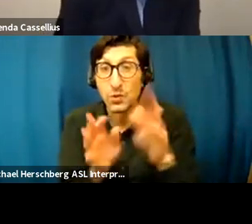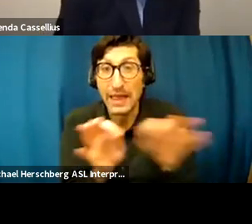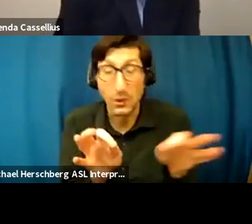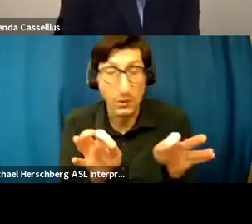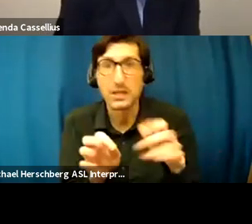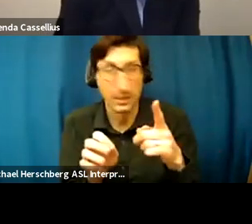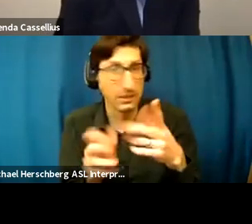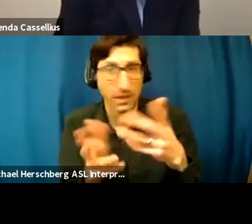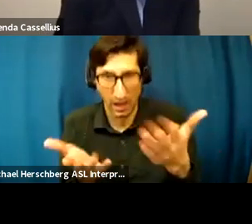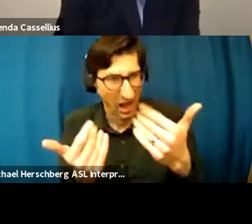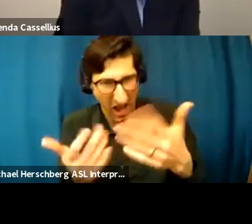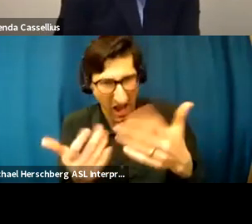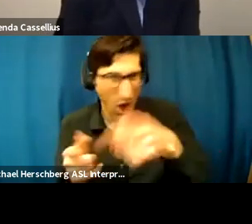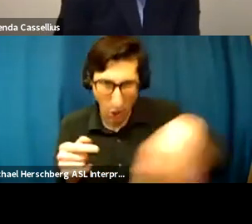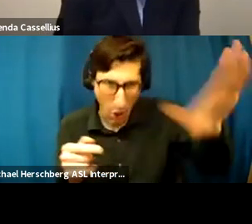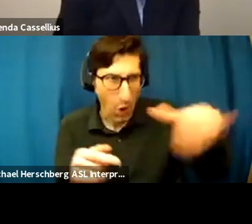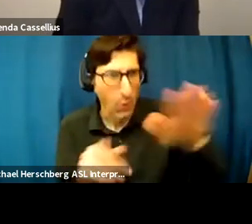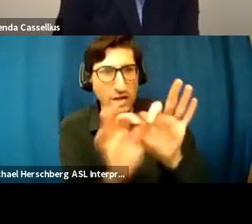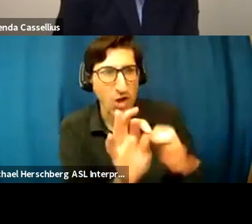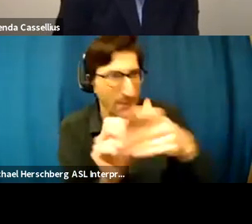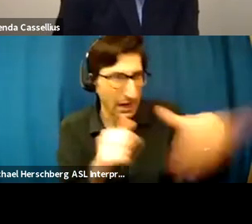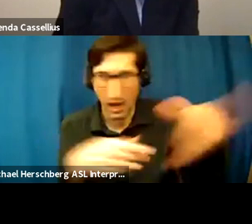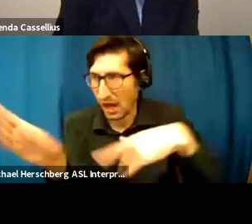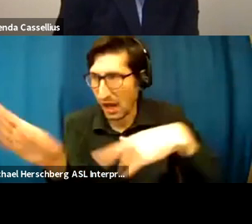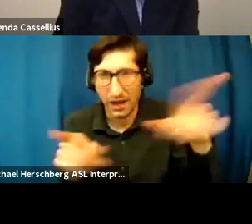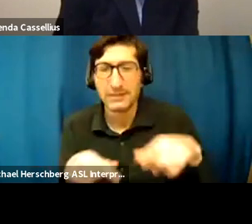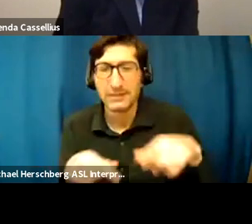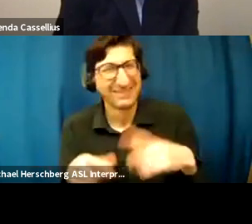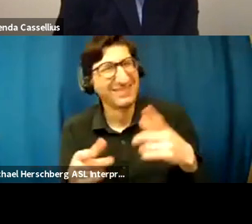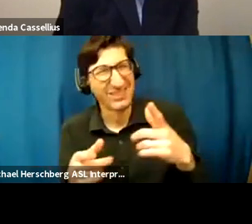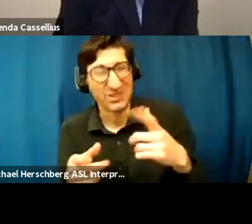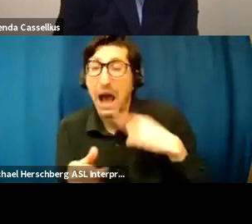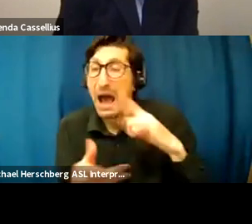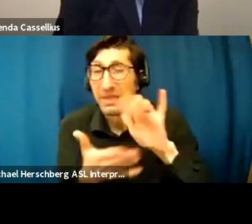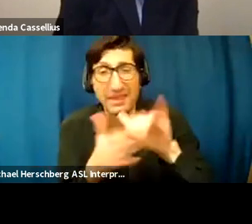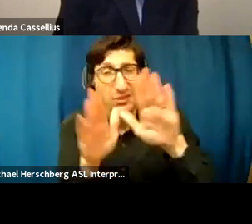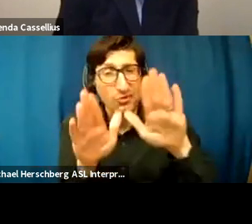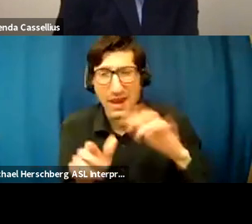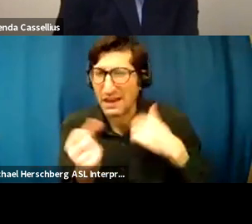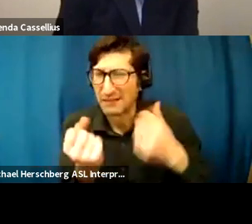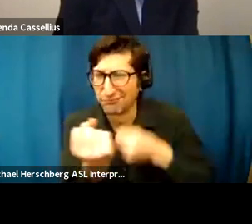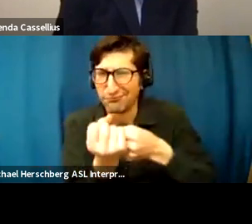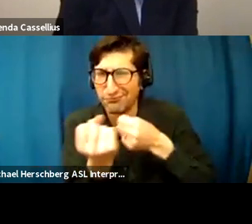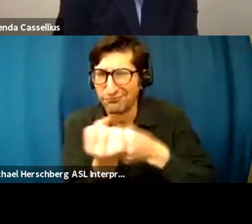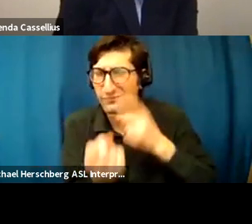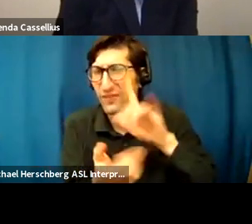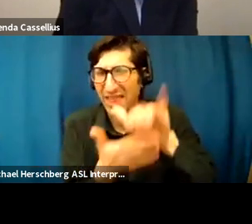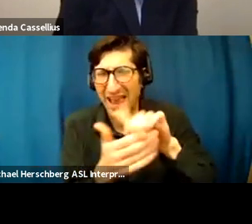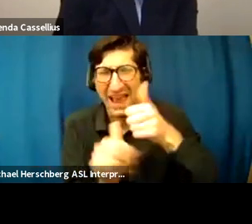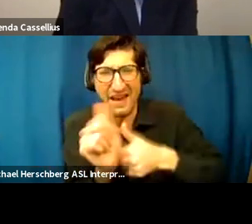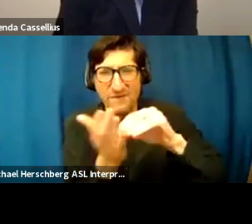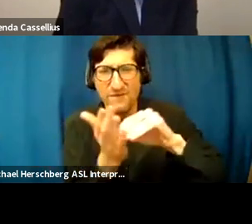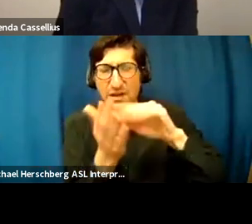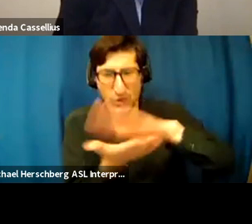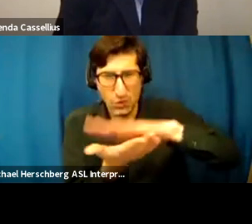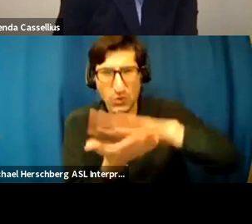wanna say that I think it's wonderful and I think it's great. I've always, you know, advocated for that, that every school should have one, but